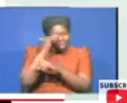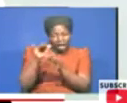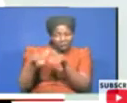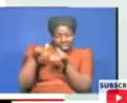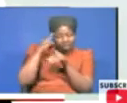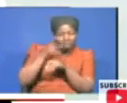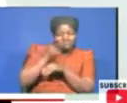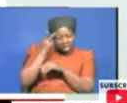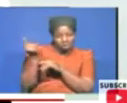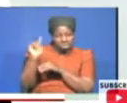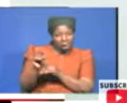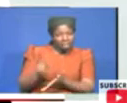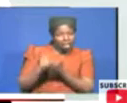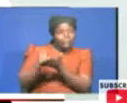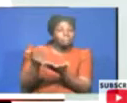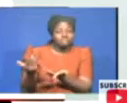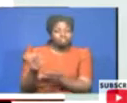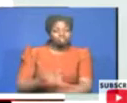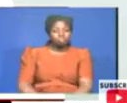to help them. Mm-hmm. So